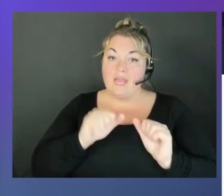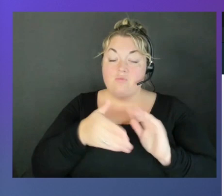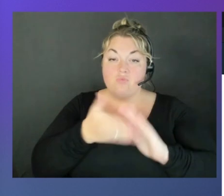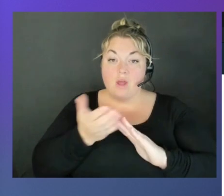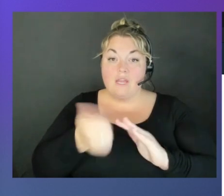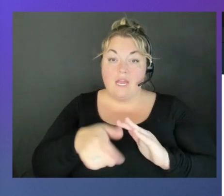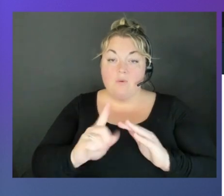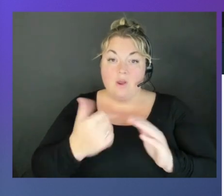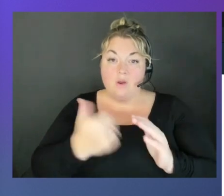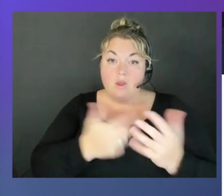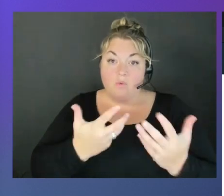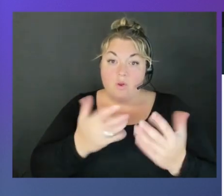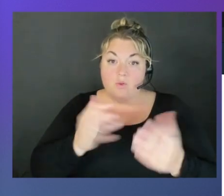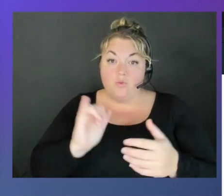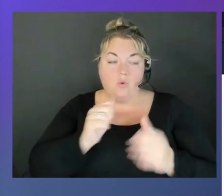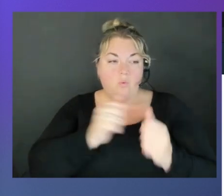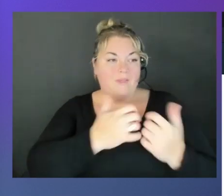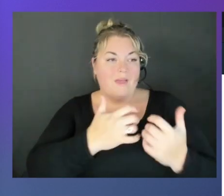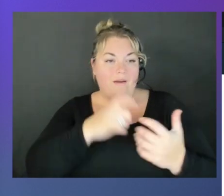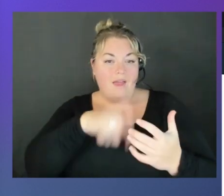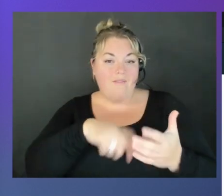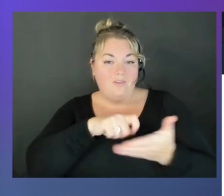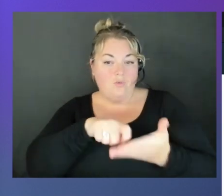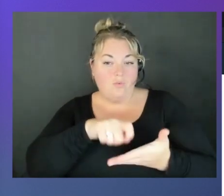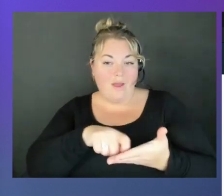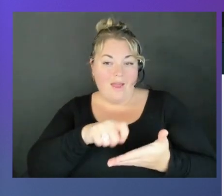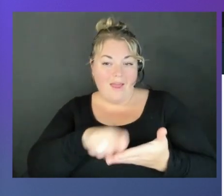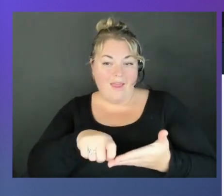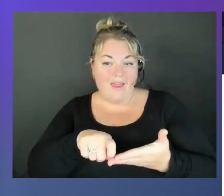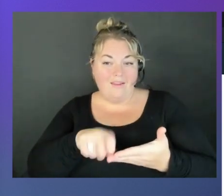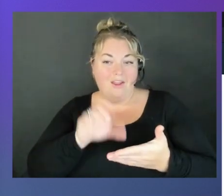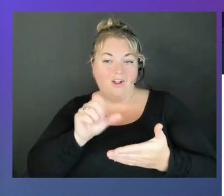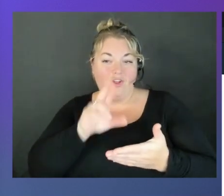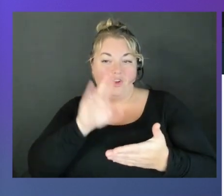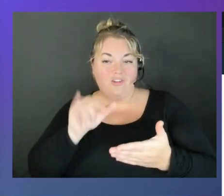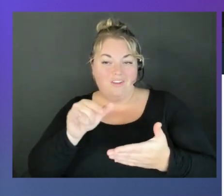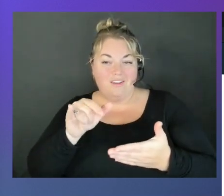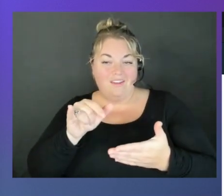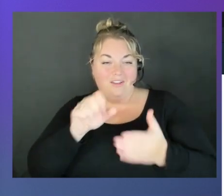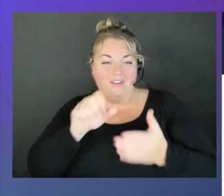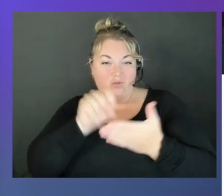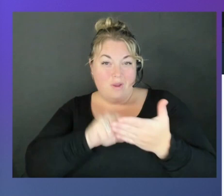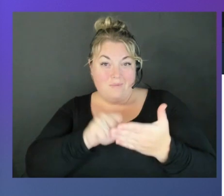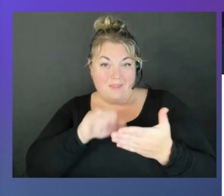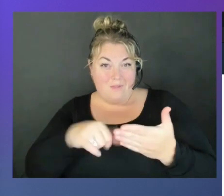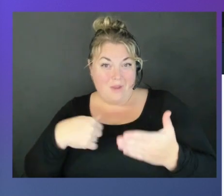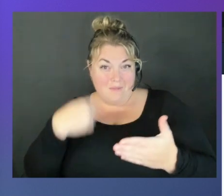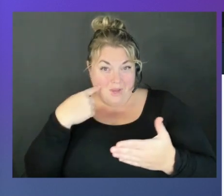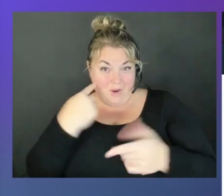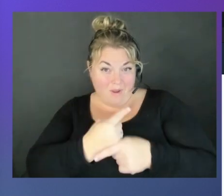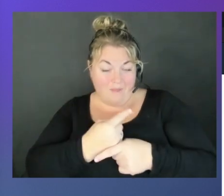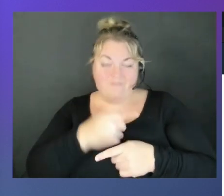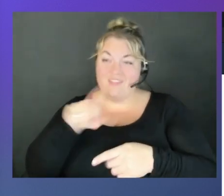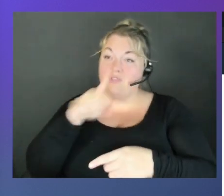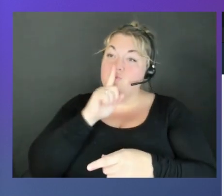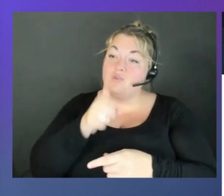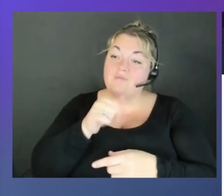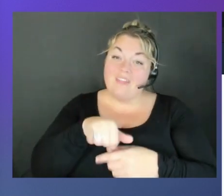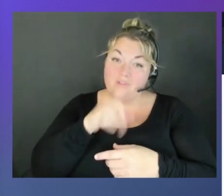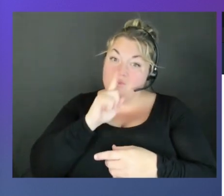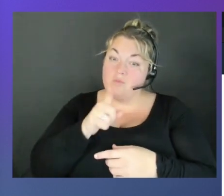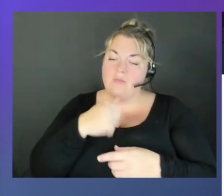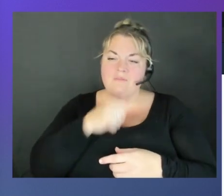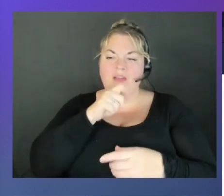want it to. Without having to write kludgy scripts is what I'm hearing. Yeah. That's true. That is true. So I won't really show